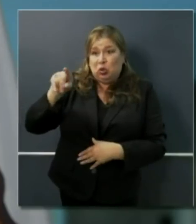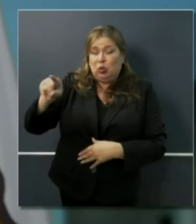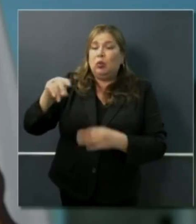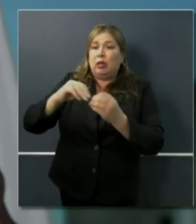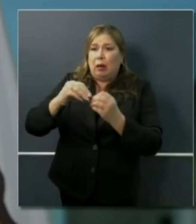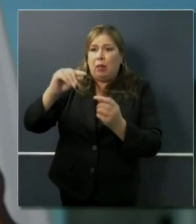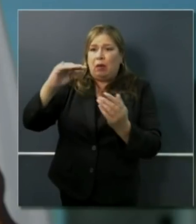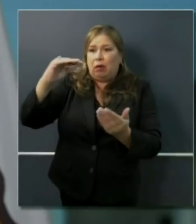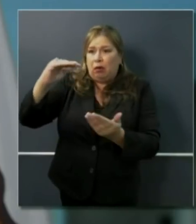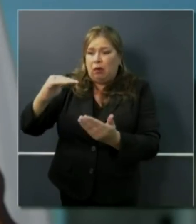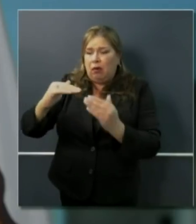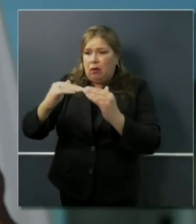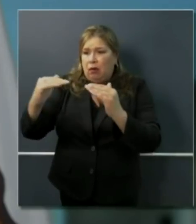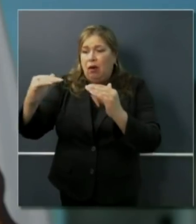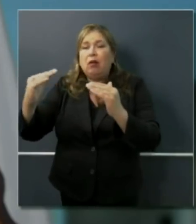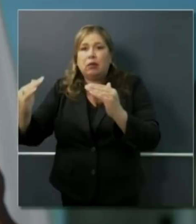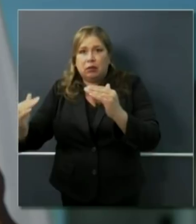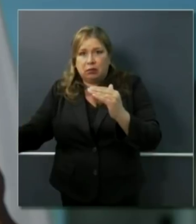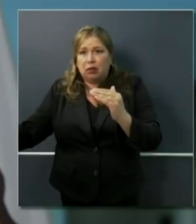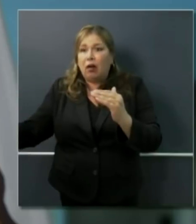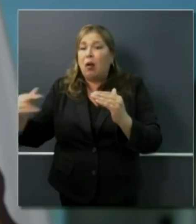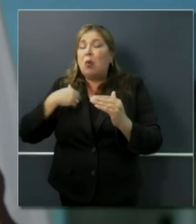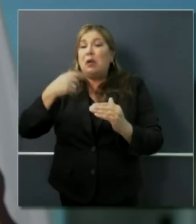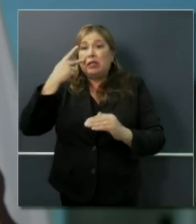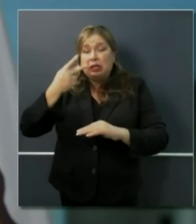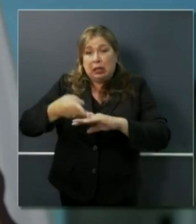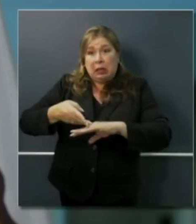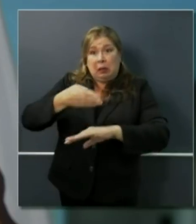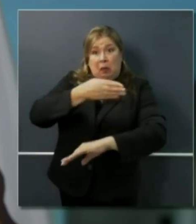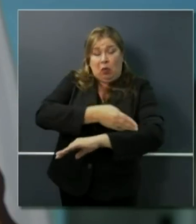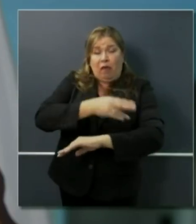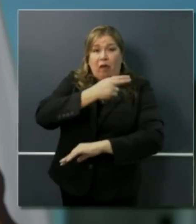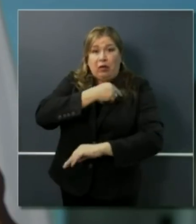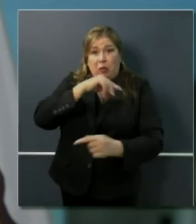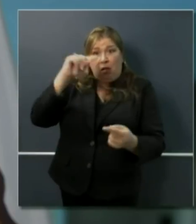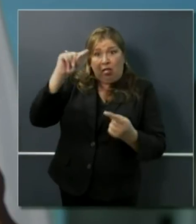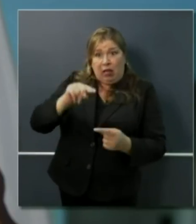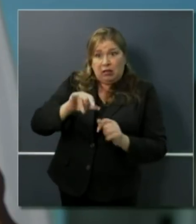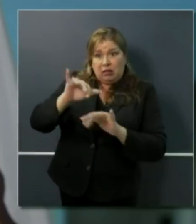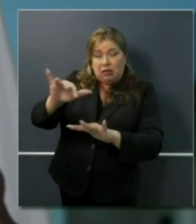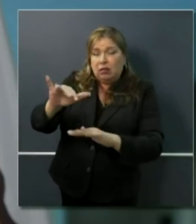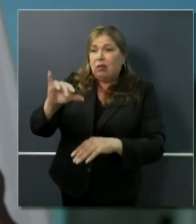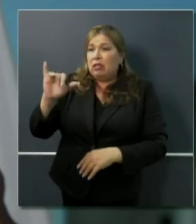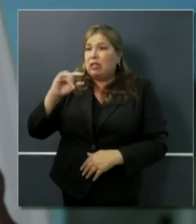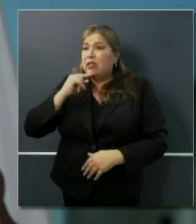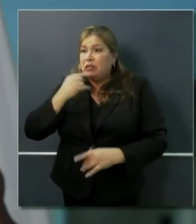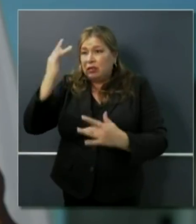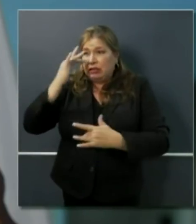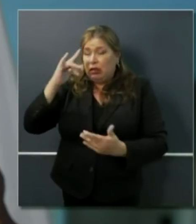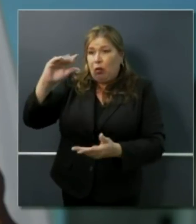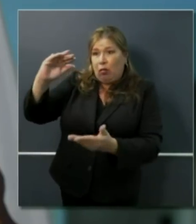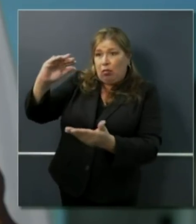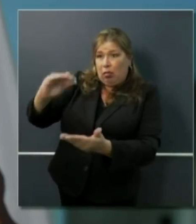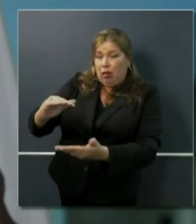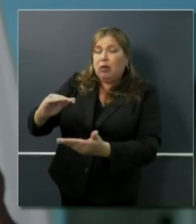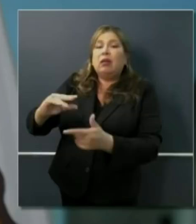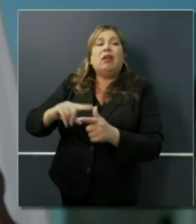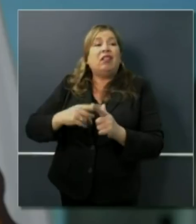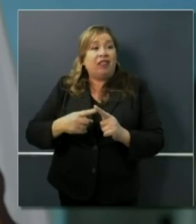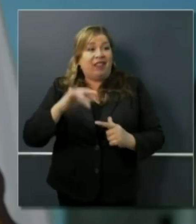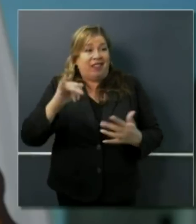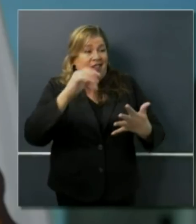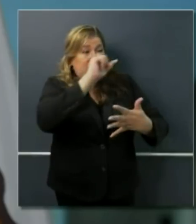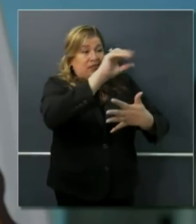and commensurate with that, we build this infrastructure that is required, that we laid out in those